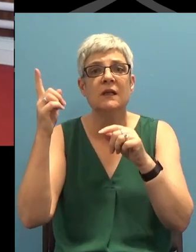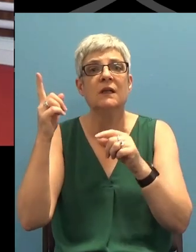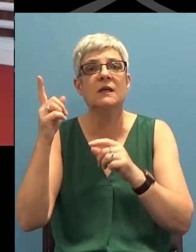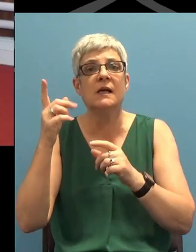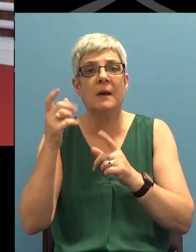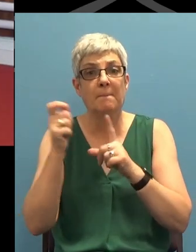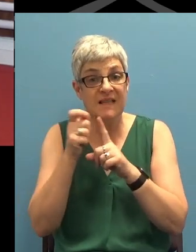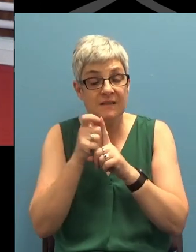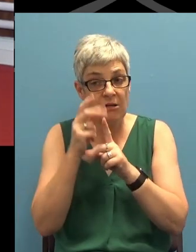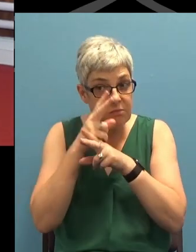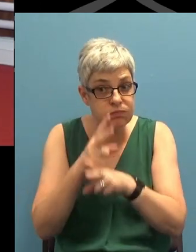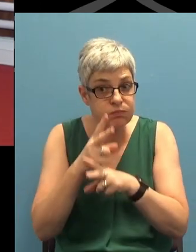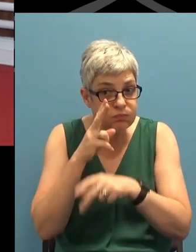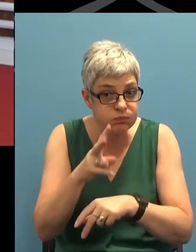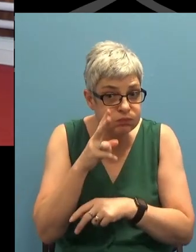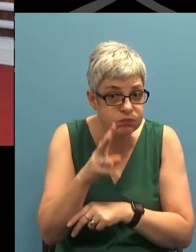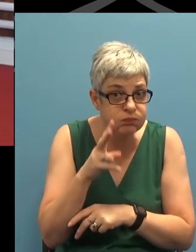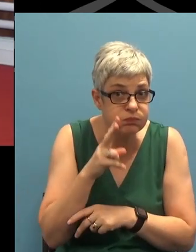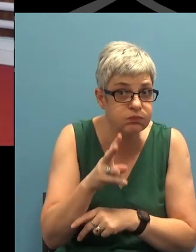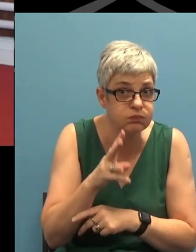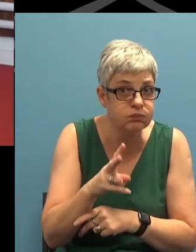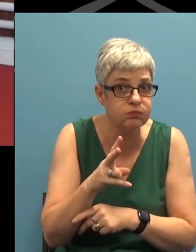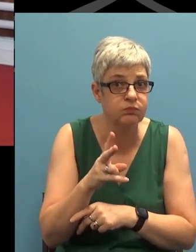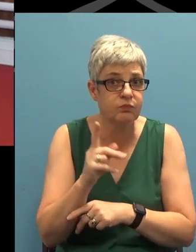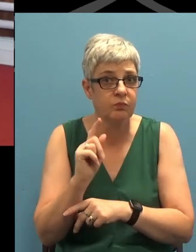been observing what was going on,